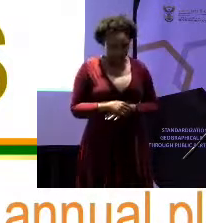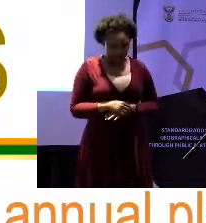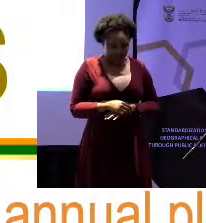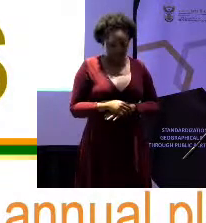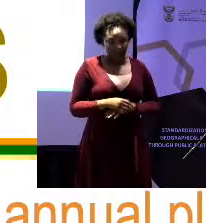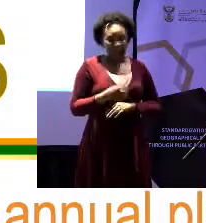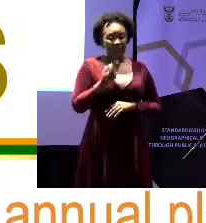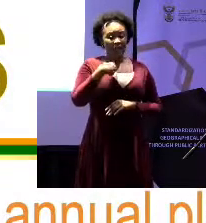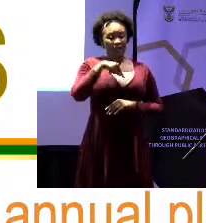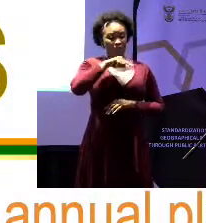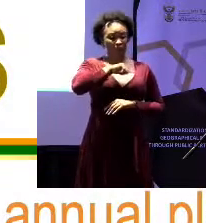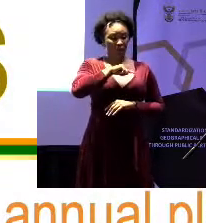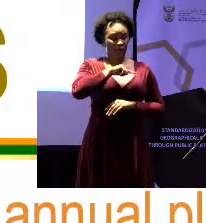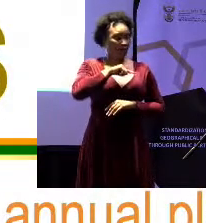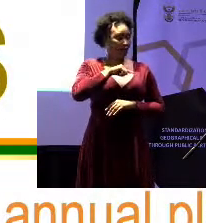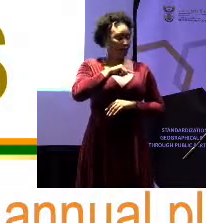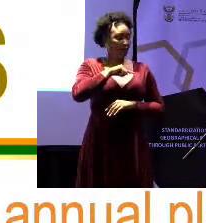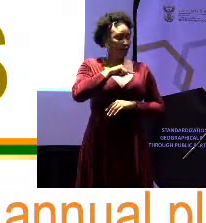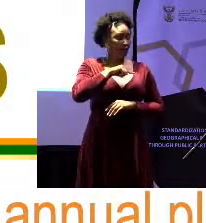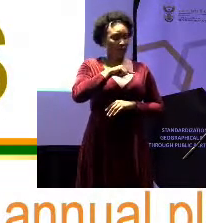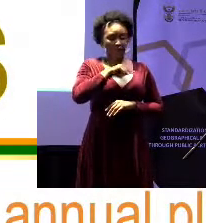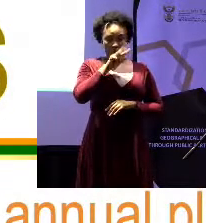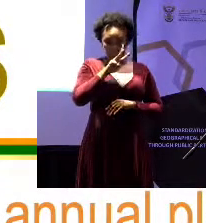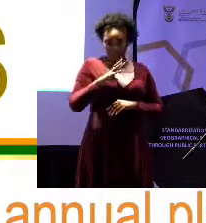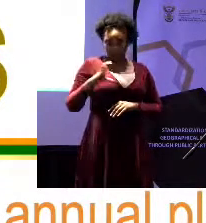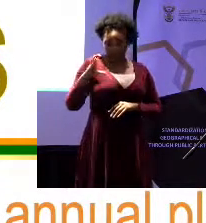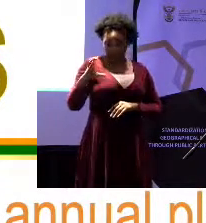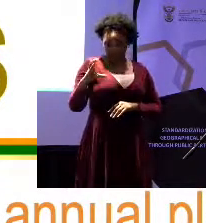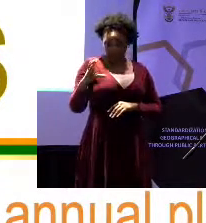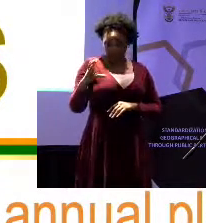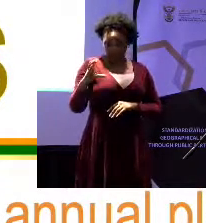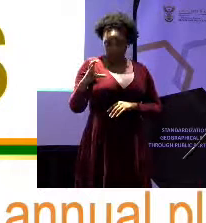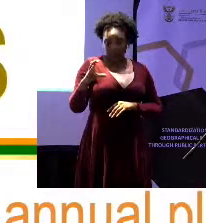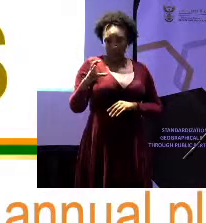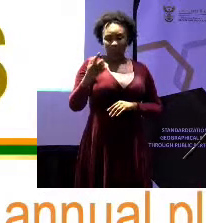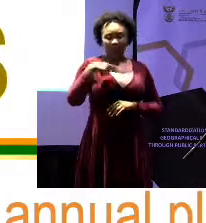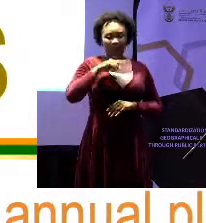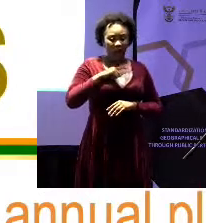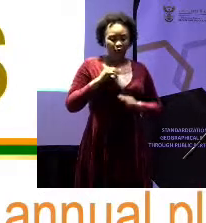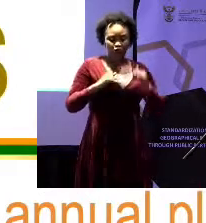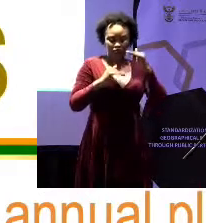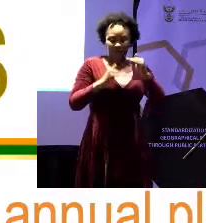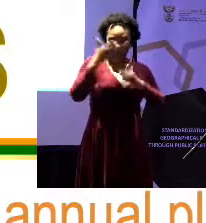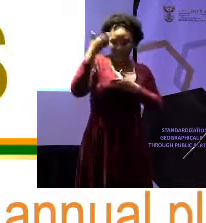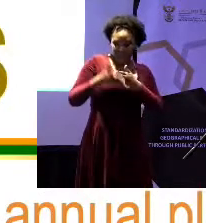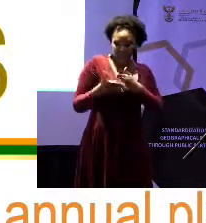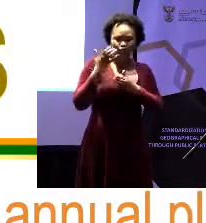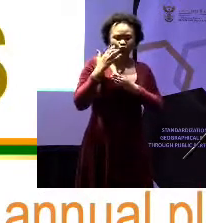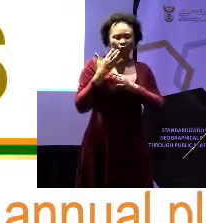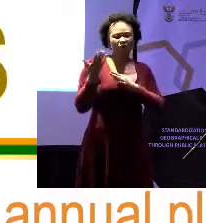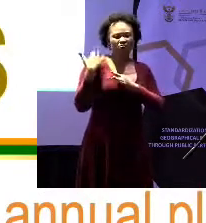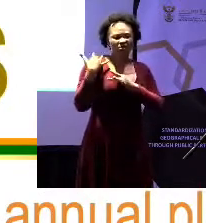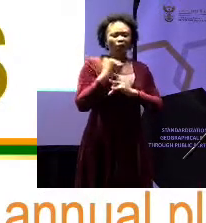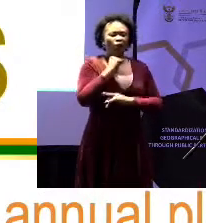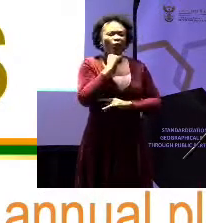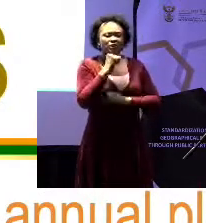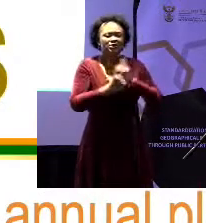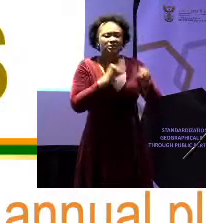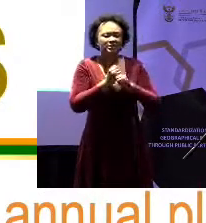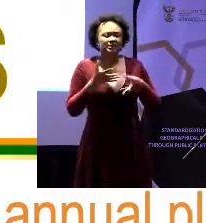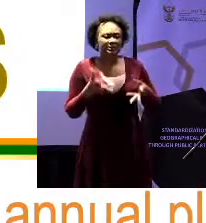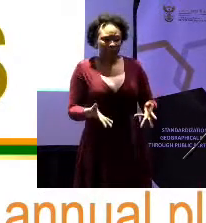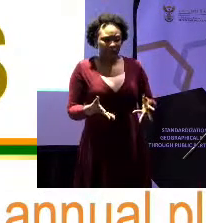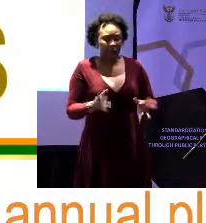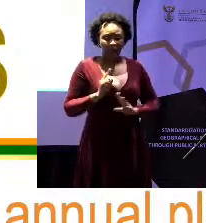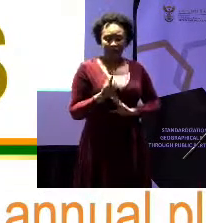Ourselves, Western Cape, our term came to an end of August this year. As of